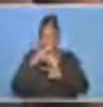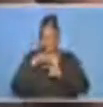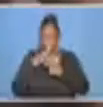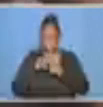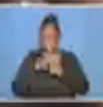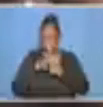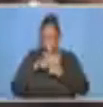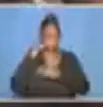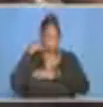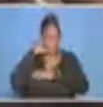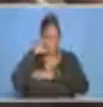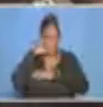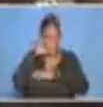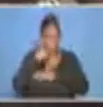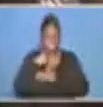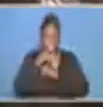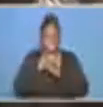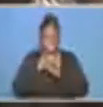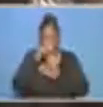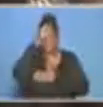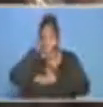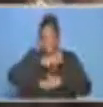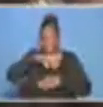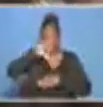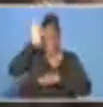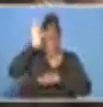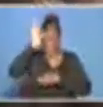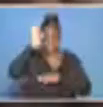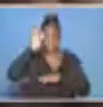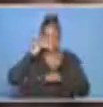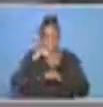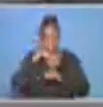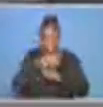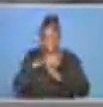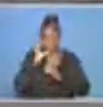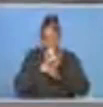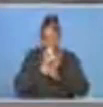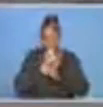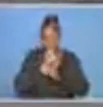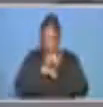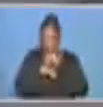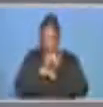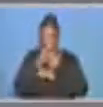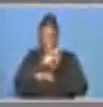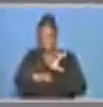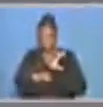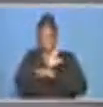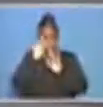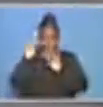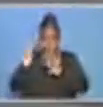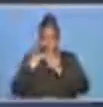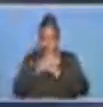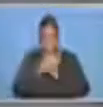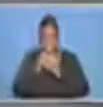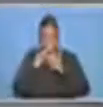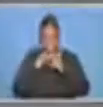male was found inside a white Paso with gunshot injuries. Our officers responded and on